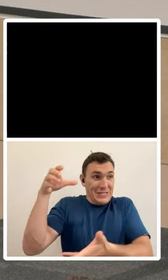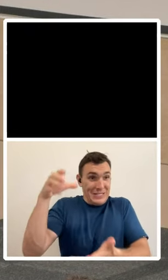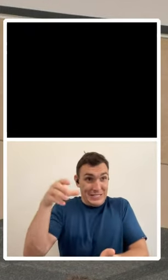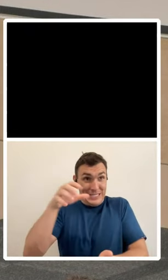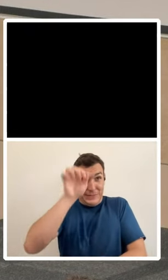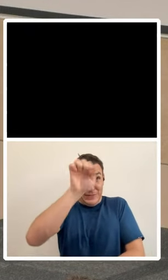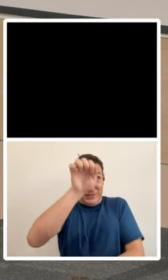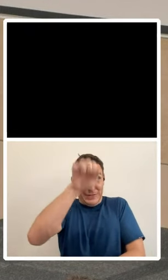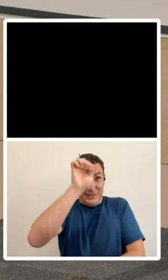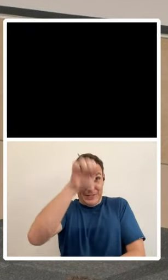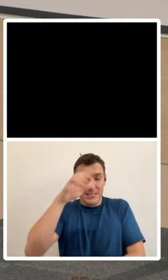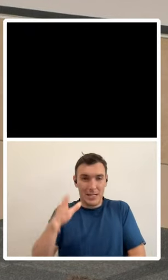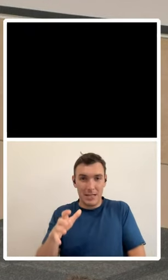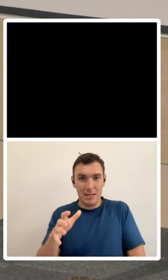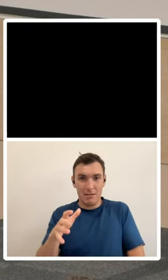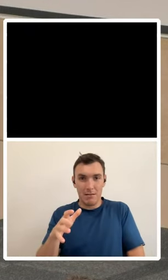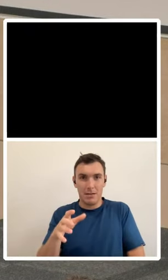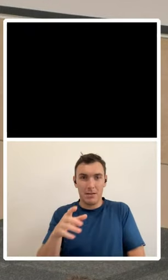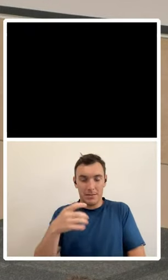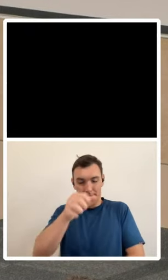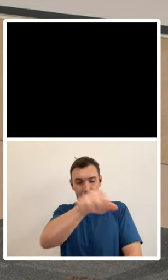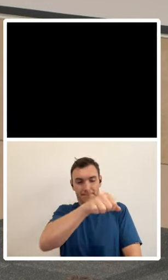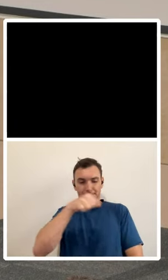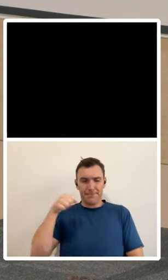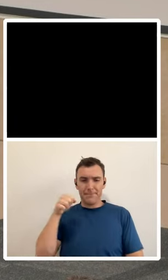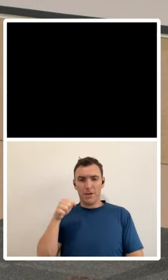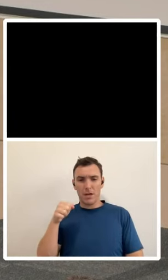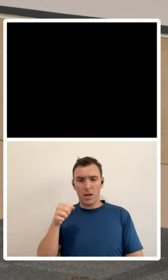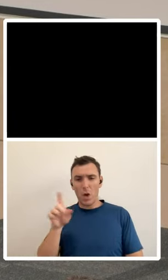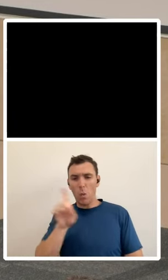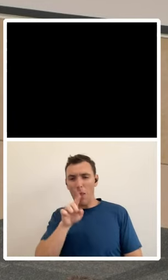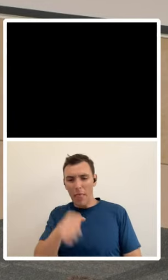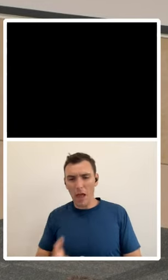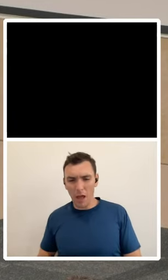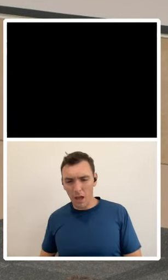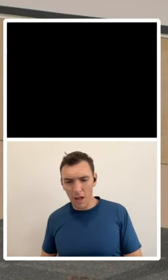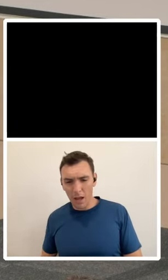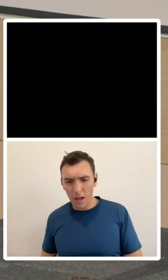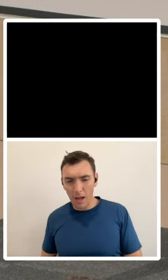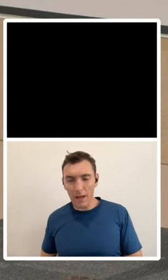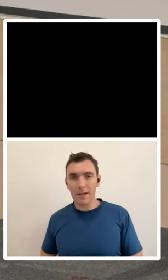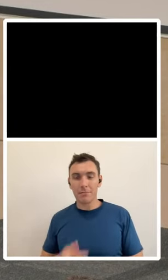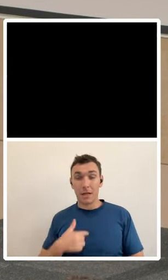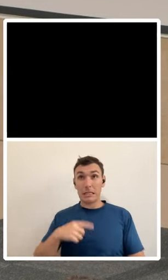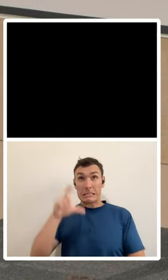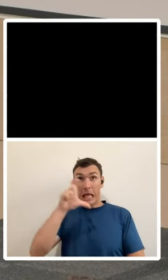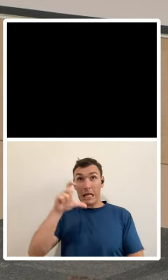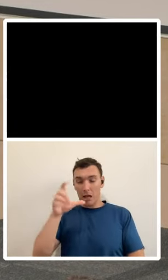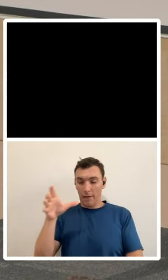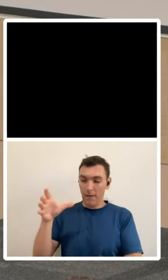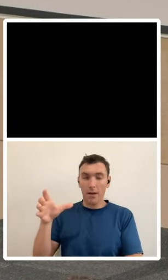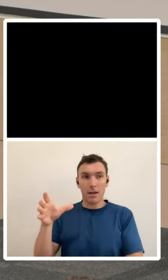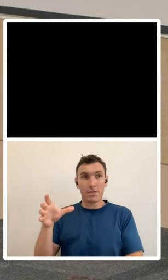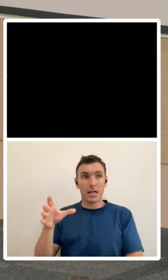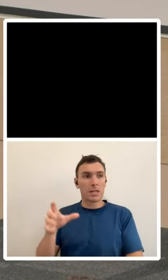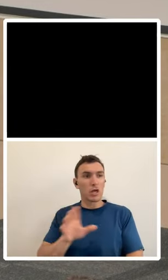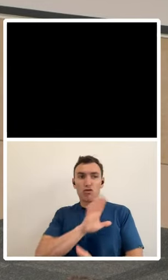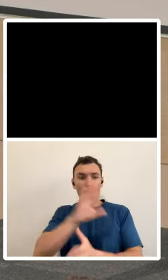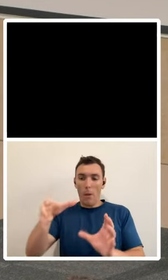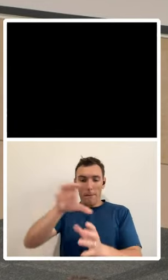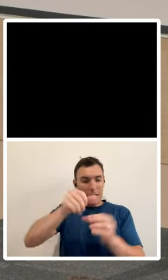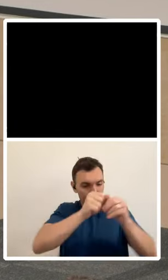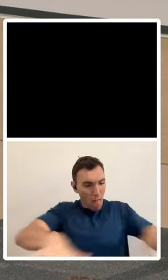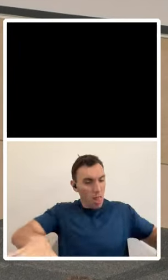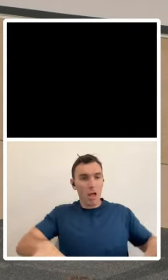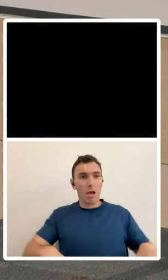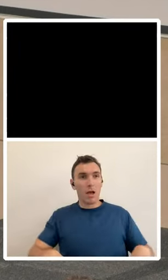that? Cider. And he's like, you better not get any on the floor. And I went in there, and they were playing chess. They were playing chess.